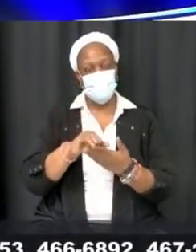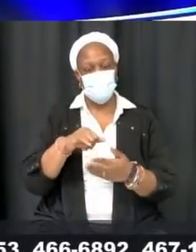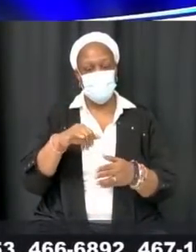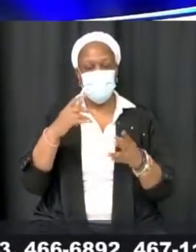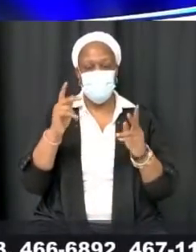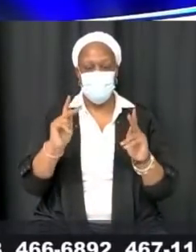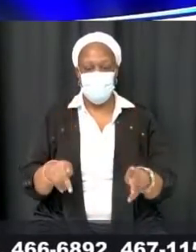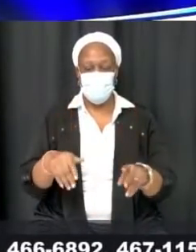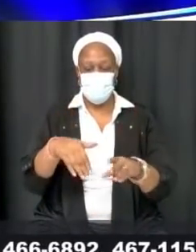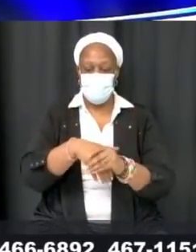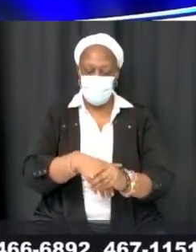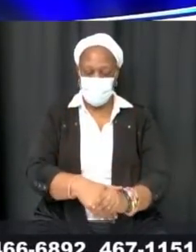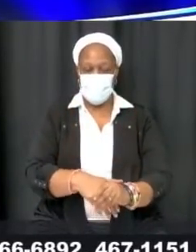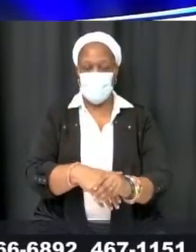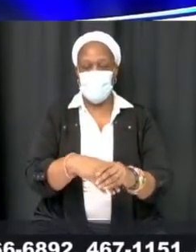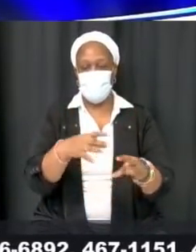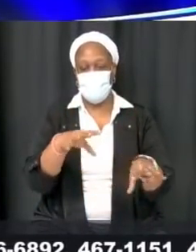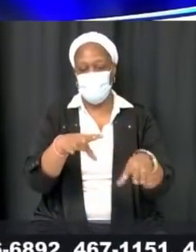had